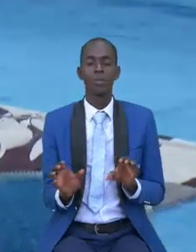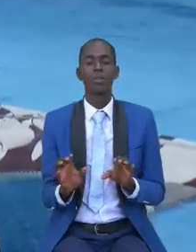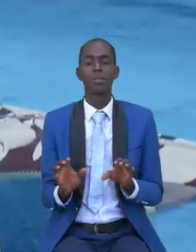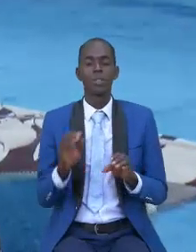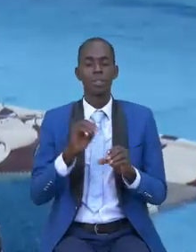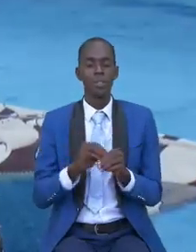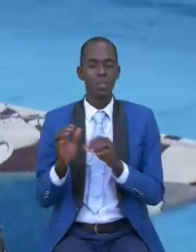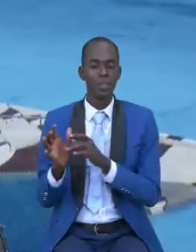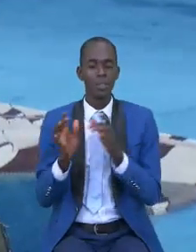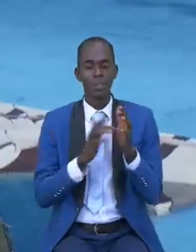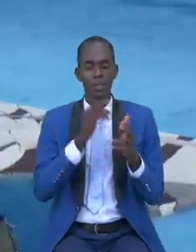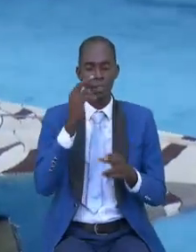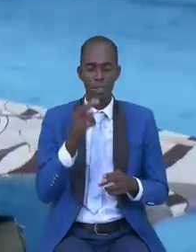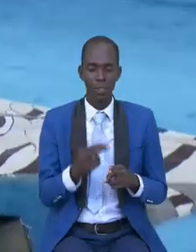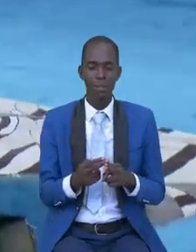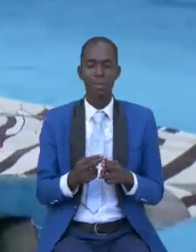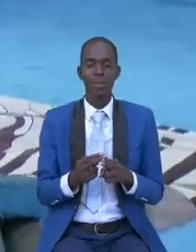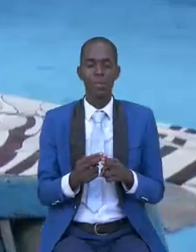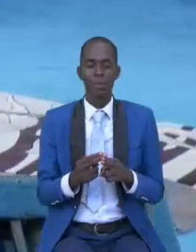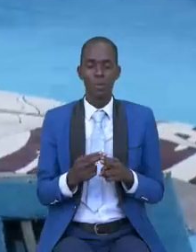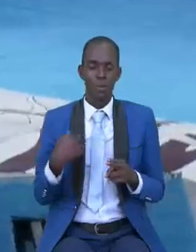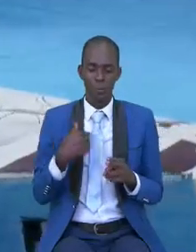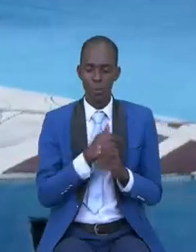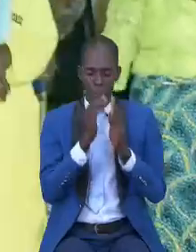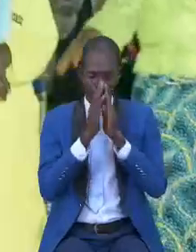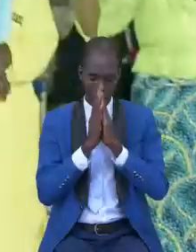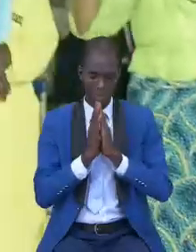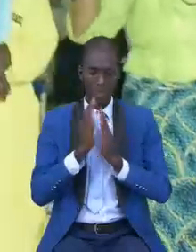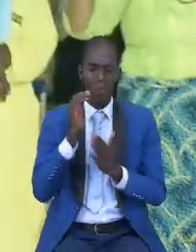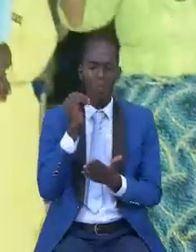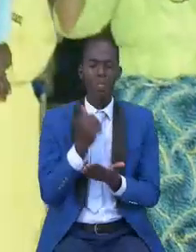In Jesus' name, we pray.